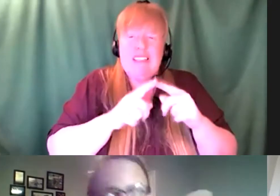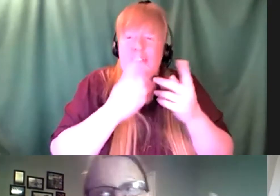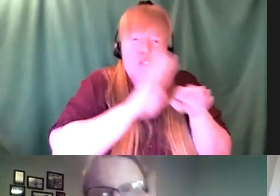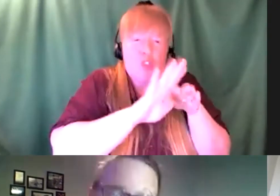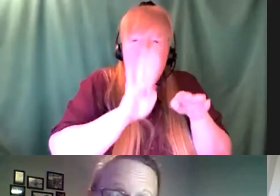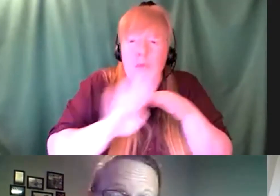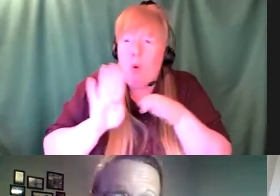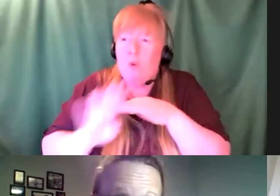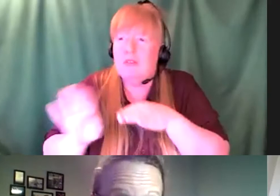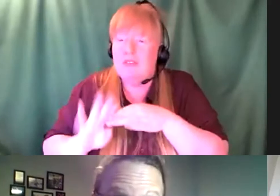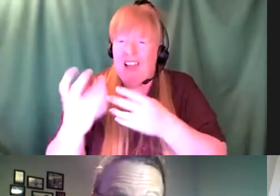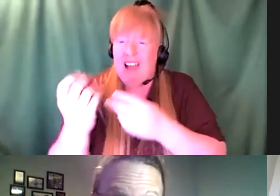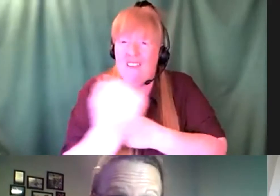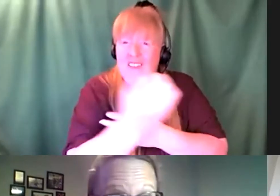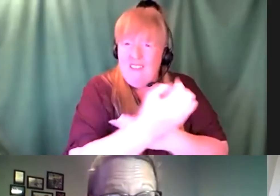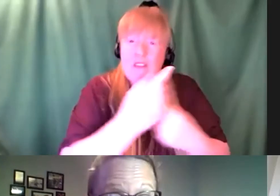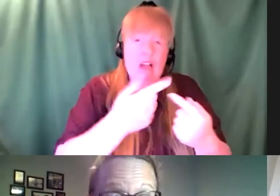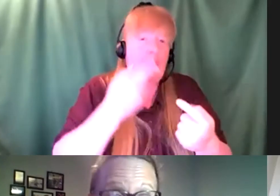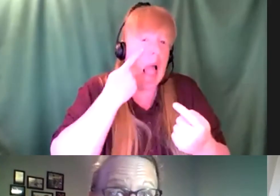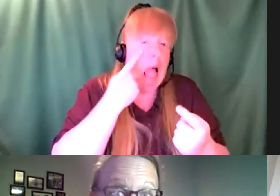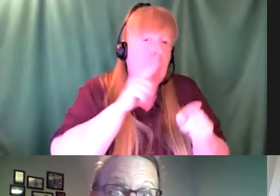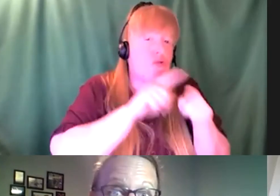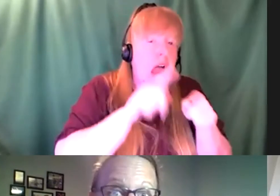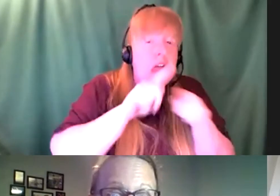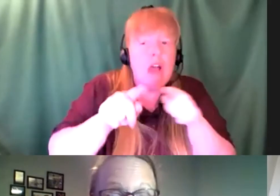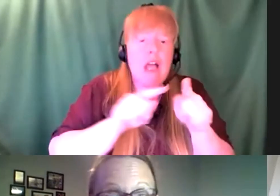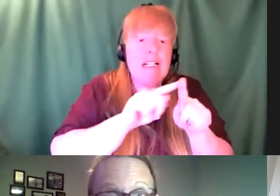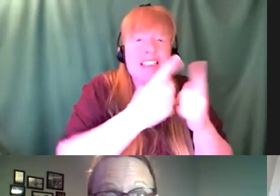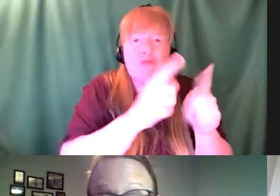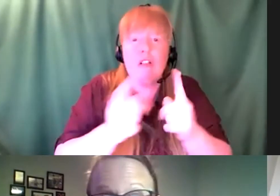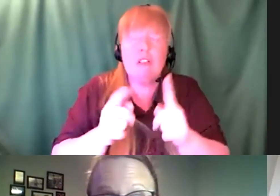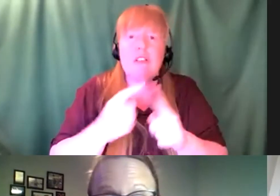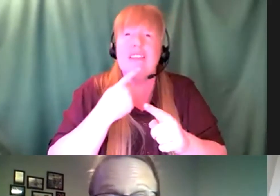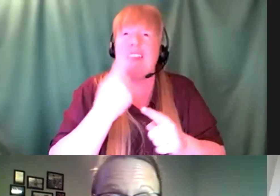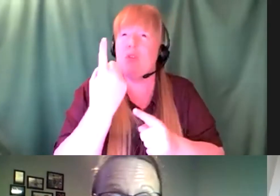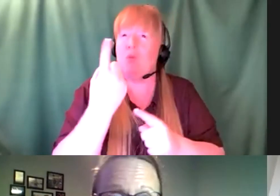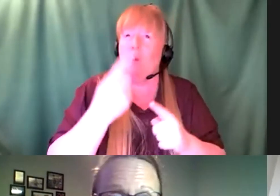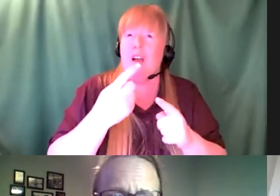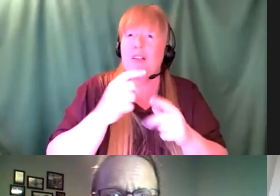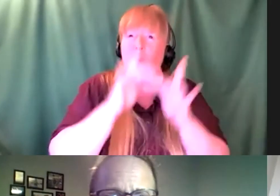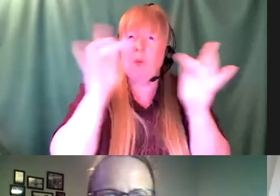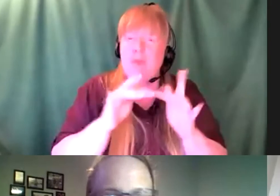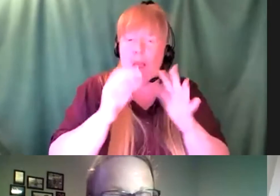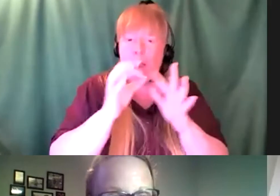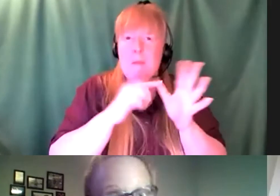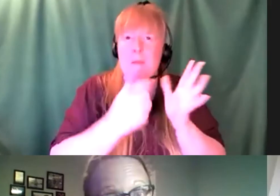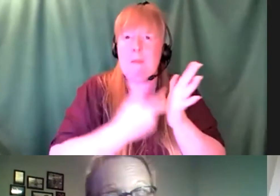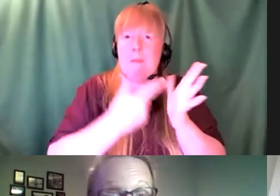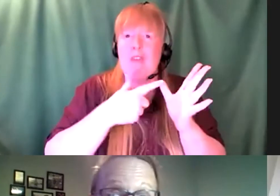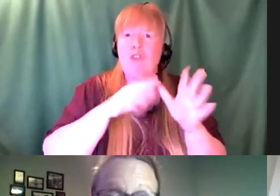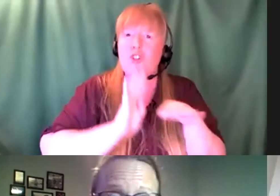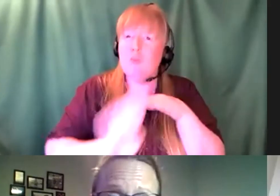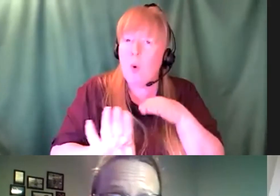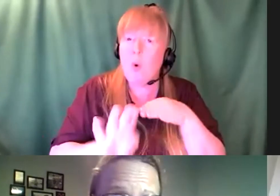There's more and more websites out there that can help people. I think there's one called Parasport, where you can put in your location and it will tell